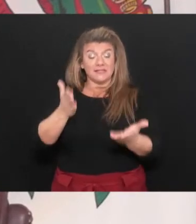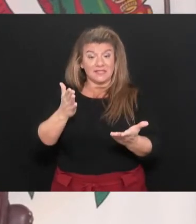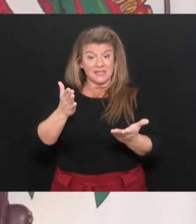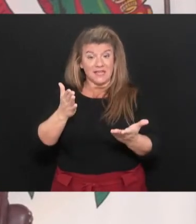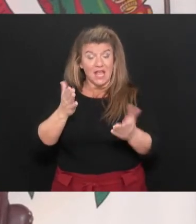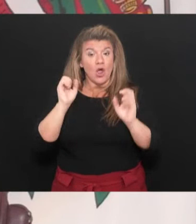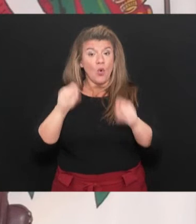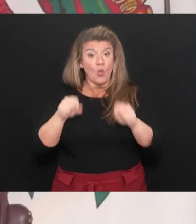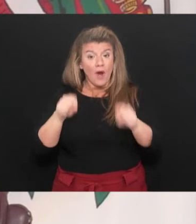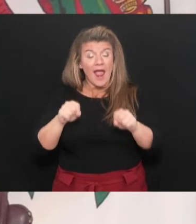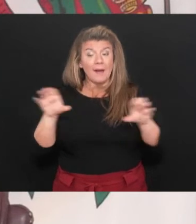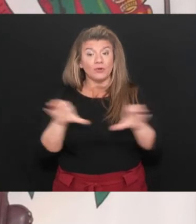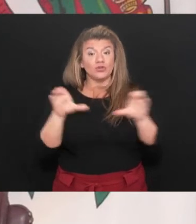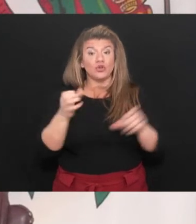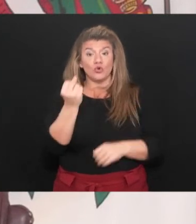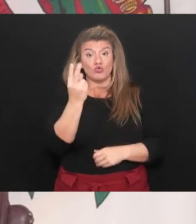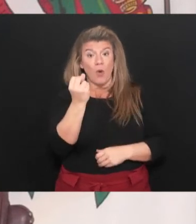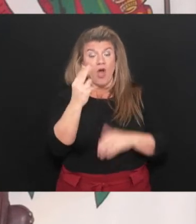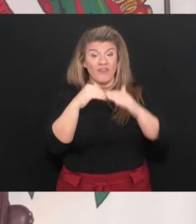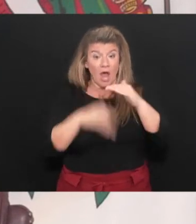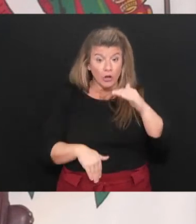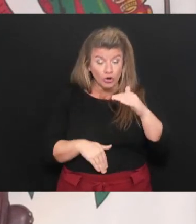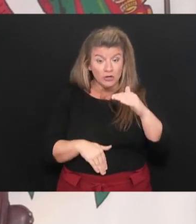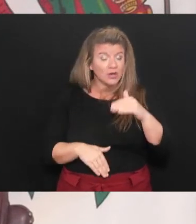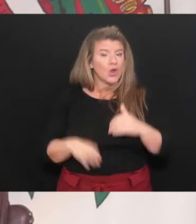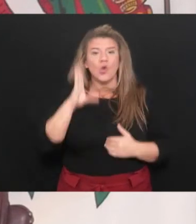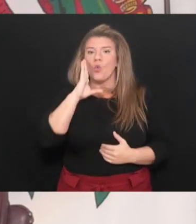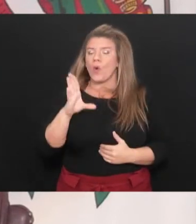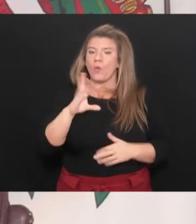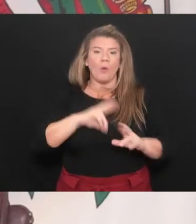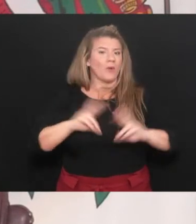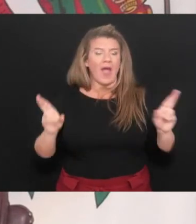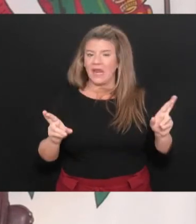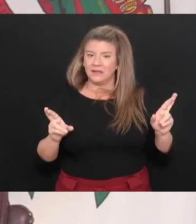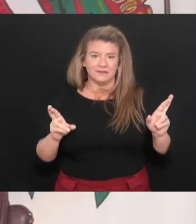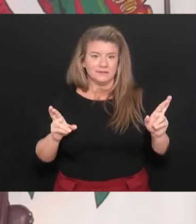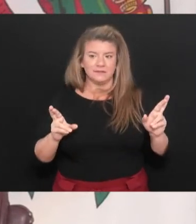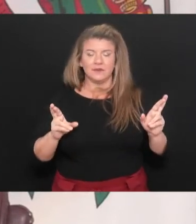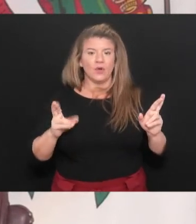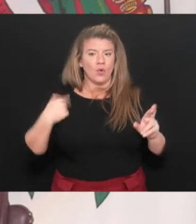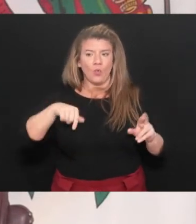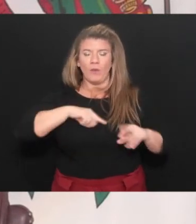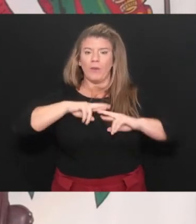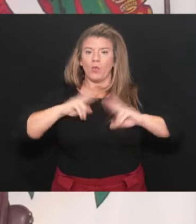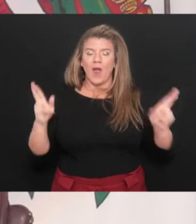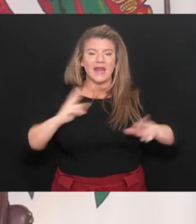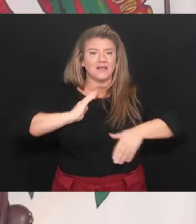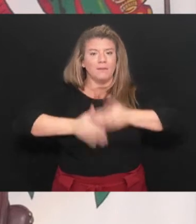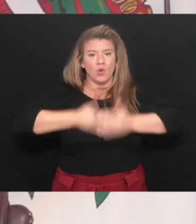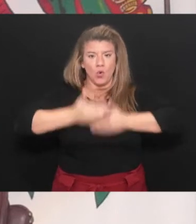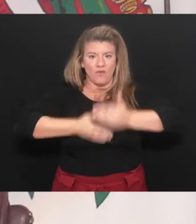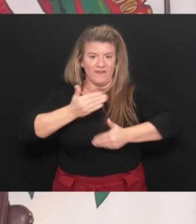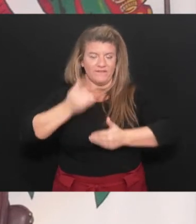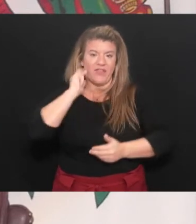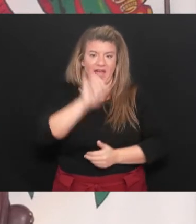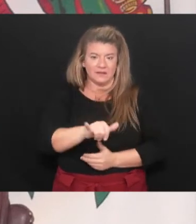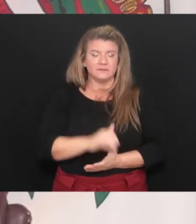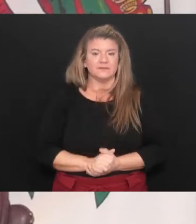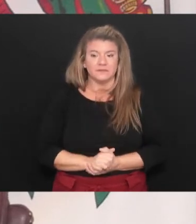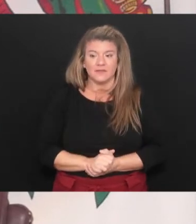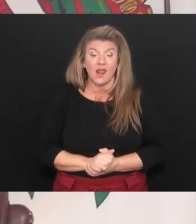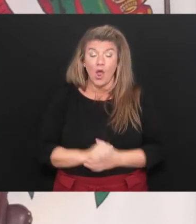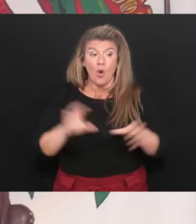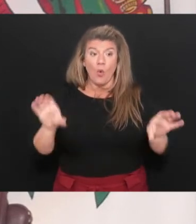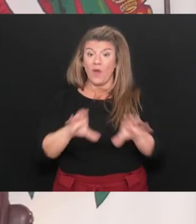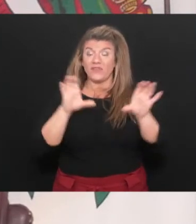and we're able to do 12 and under, we'll absolutely be ready, and we stand ready to move very quickly. We've done all